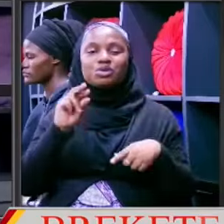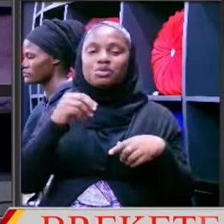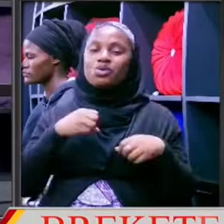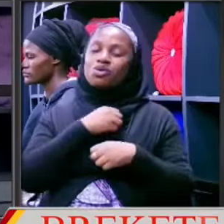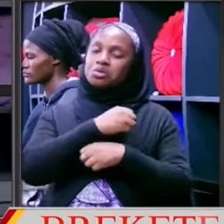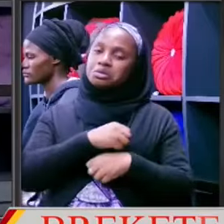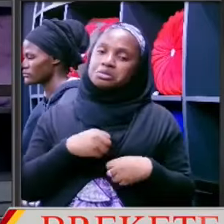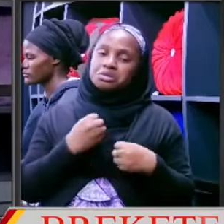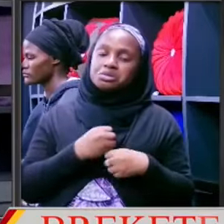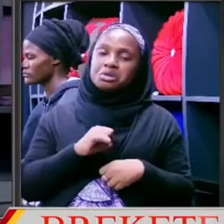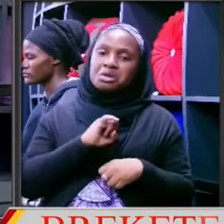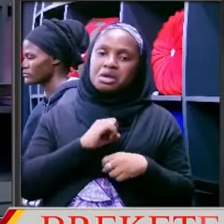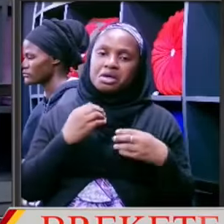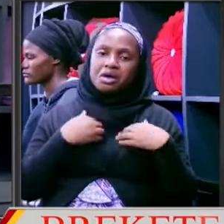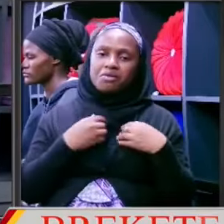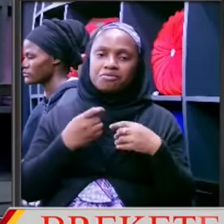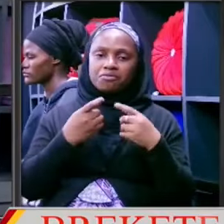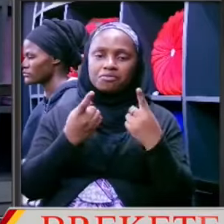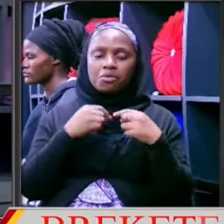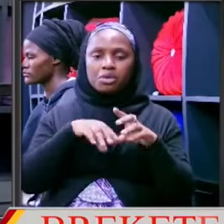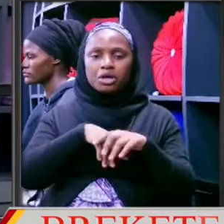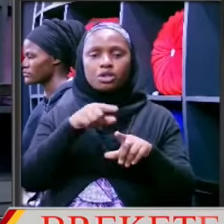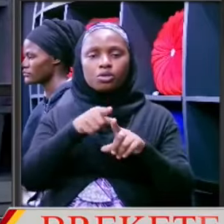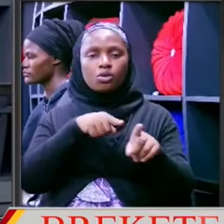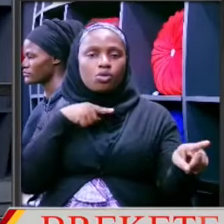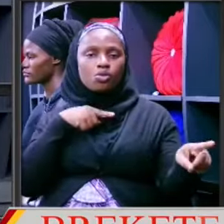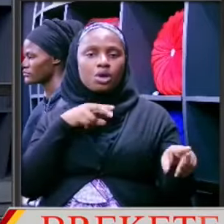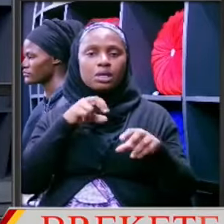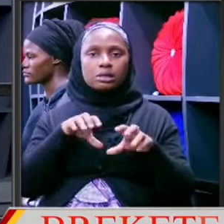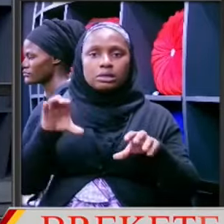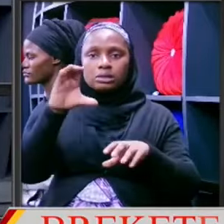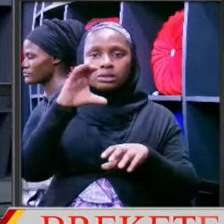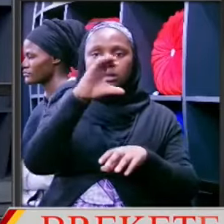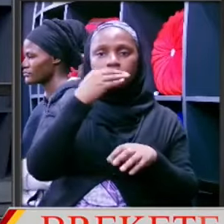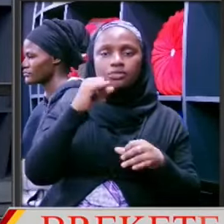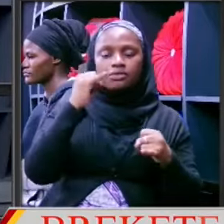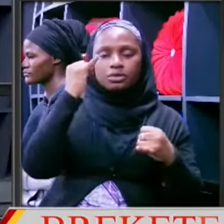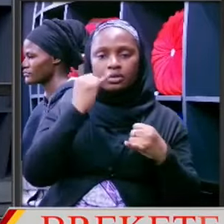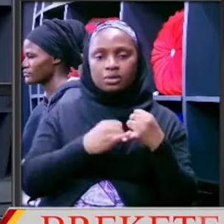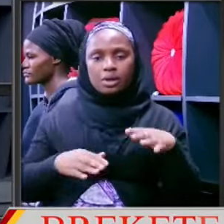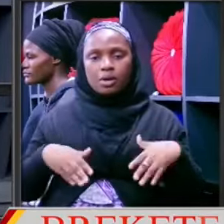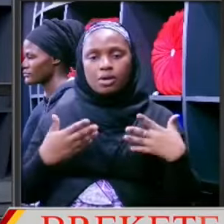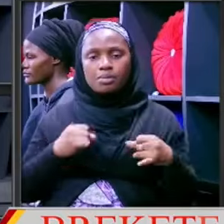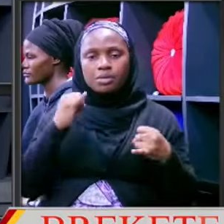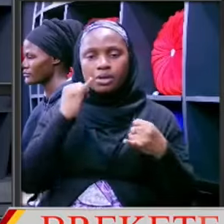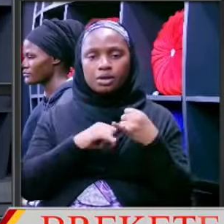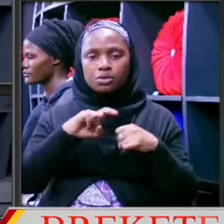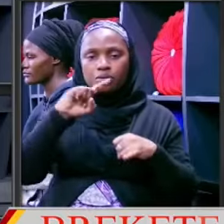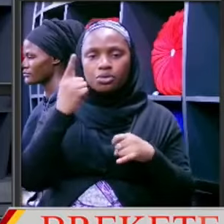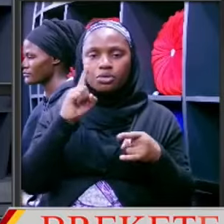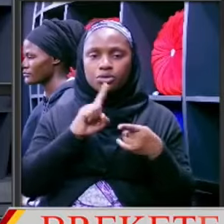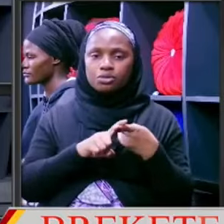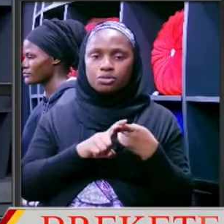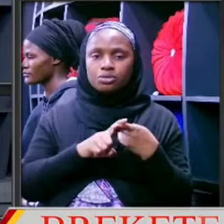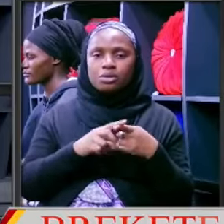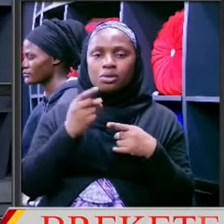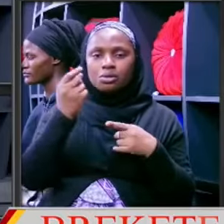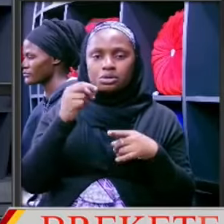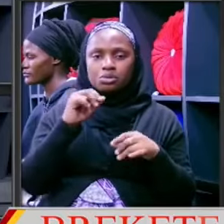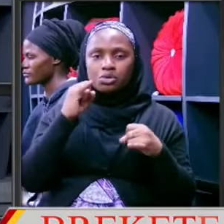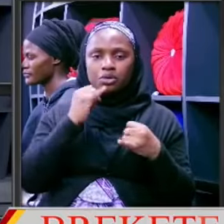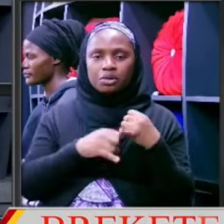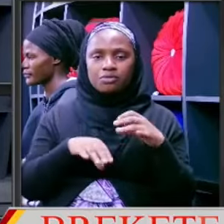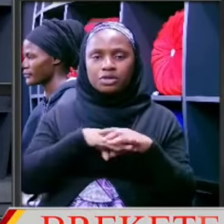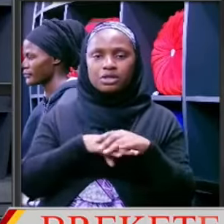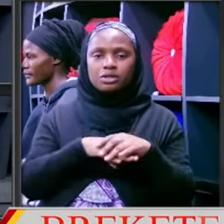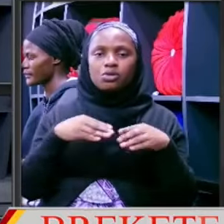sorrow. I've come a long way in search for a happy end. Only a step left on the staircase